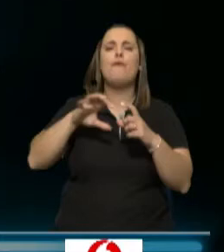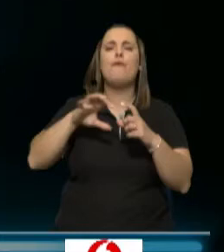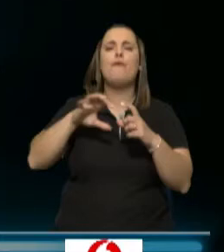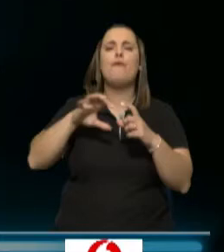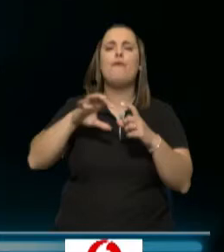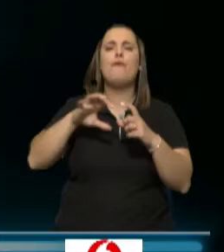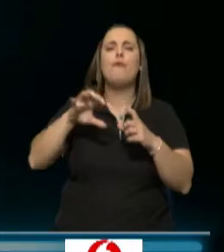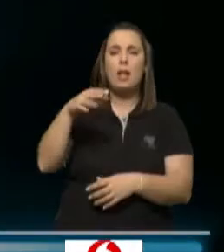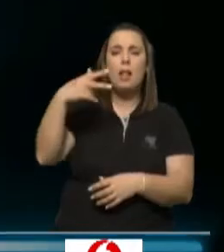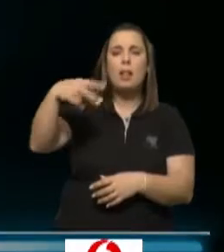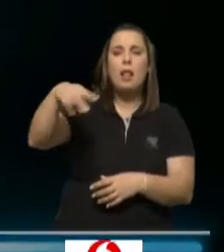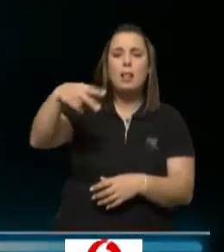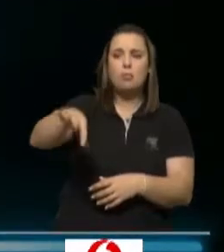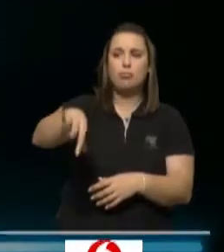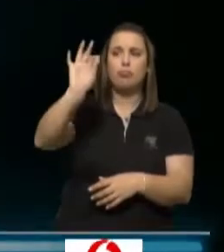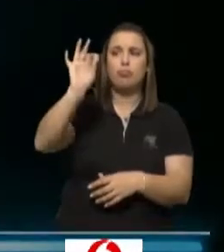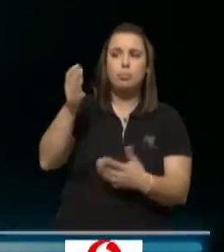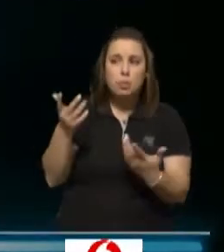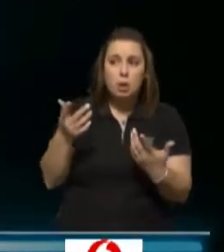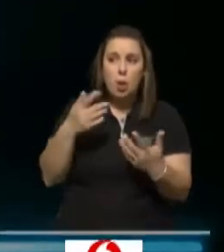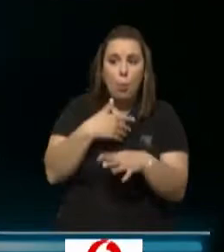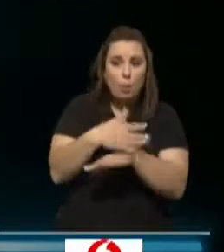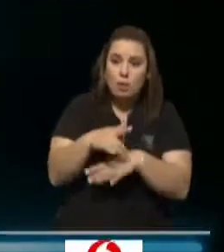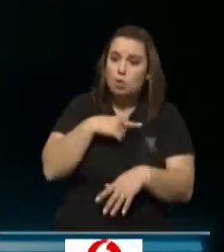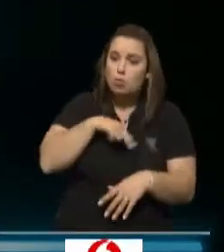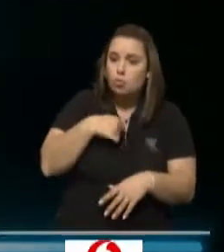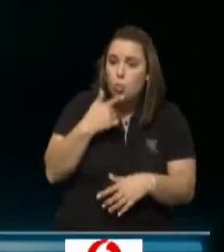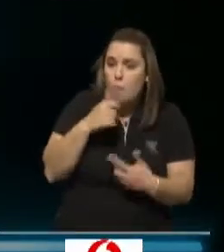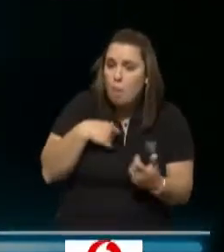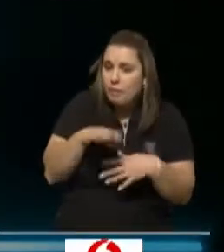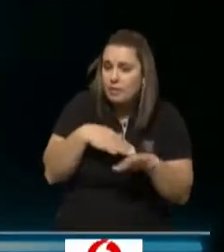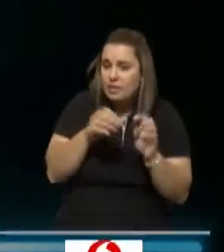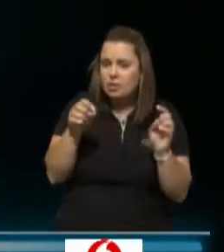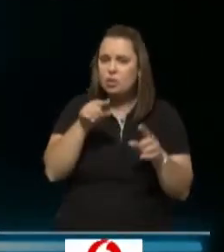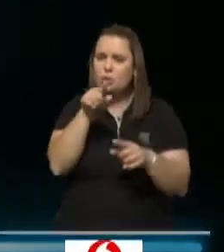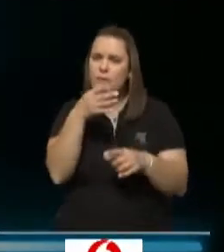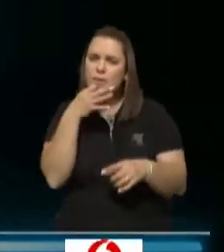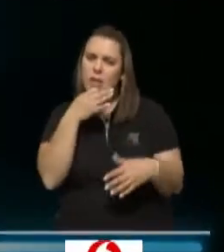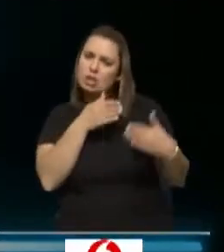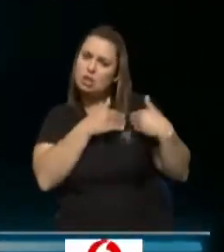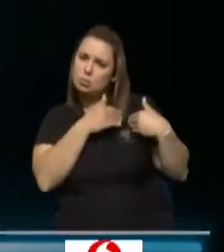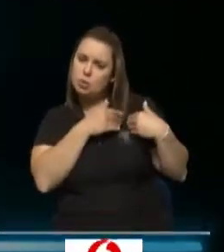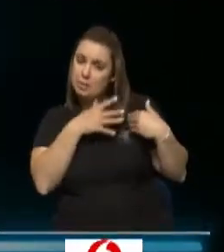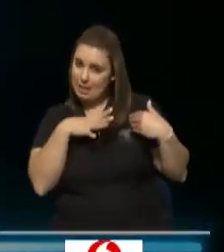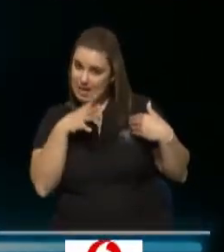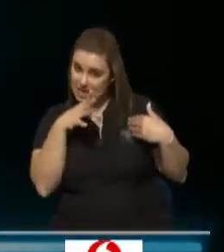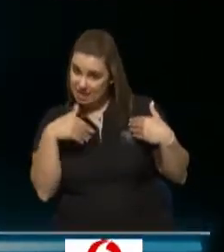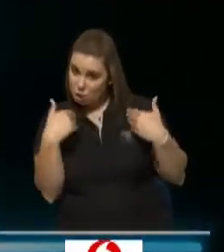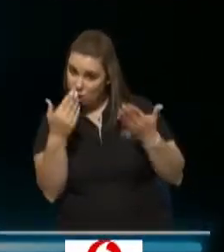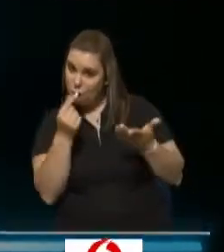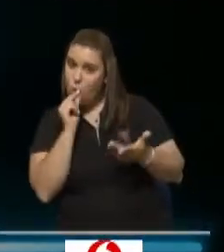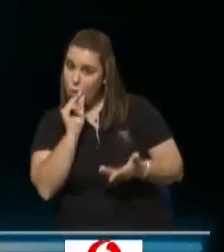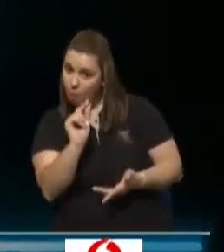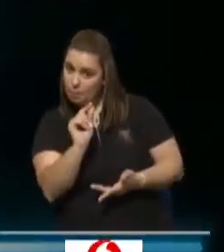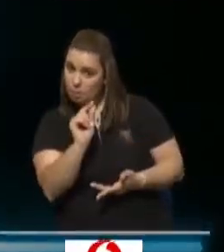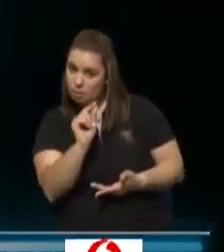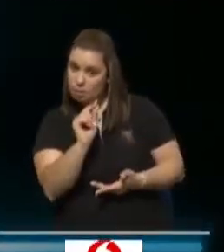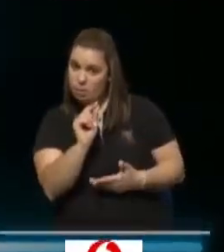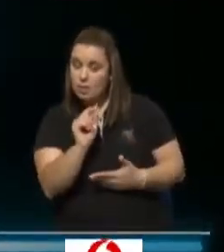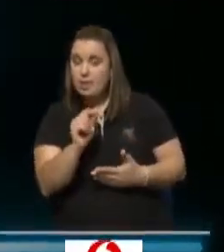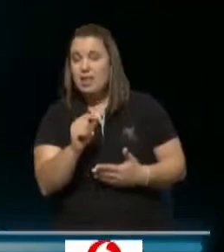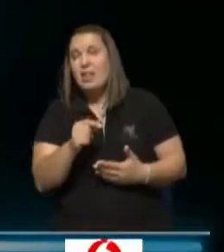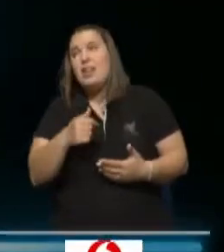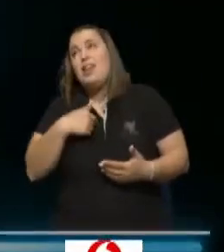created during the tender, and we're going to not only lose out because of the delay. And who's responsible? Do you want to give